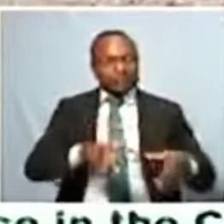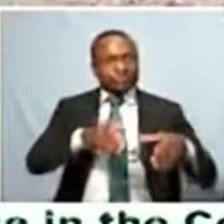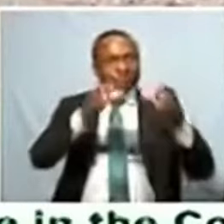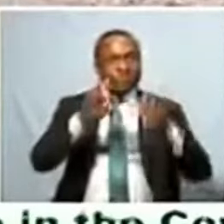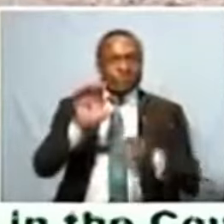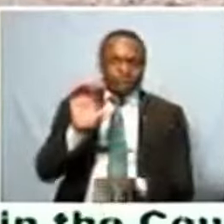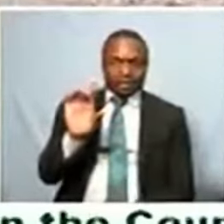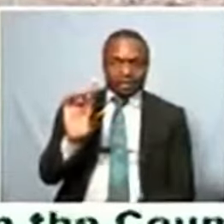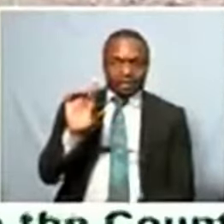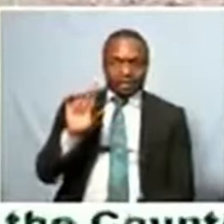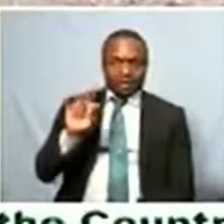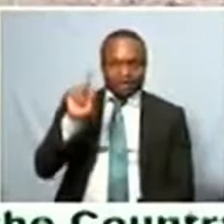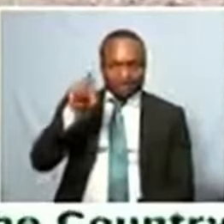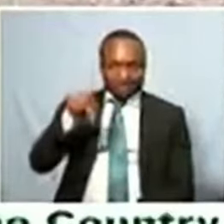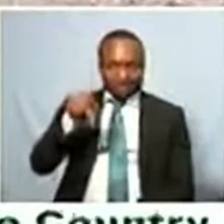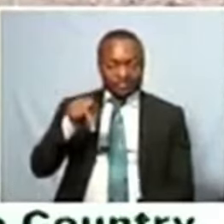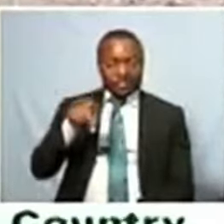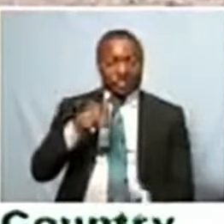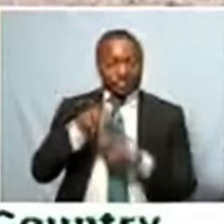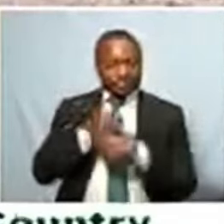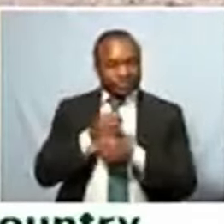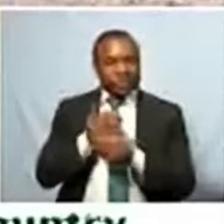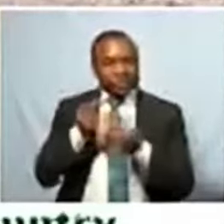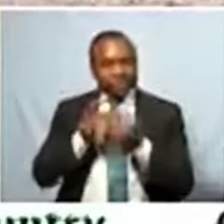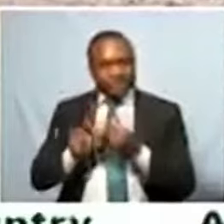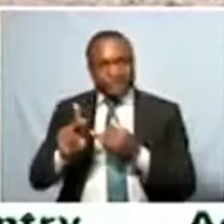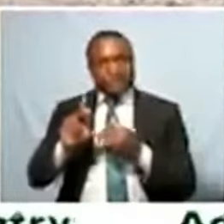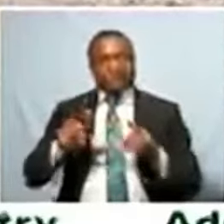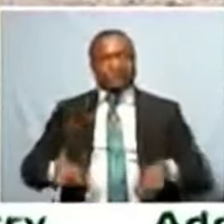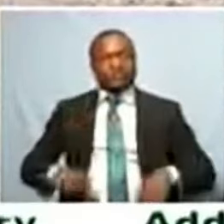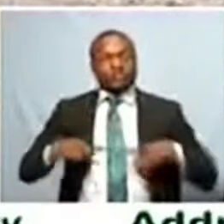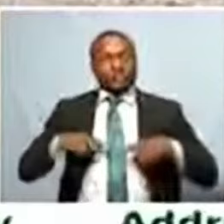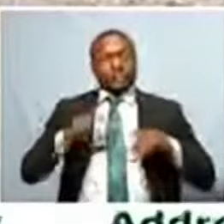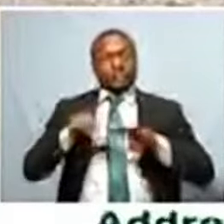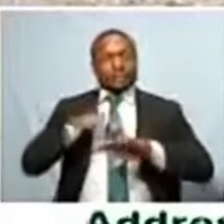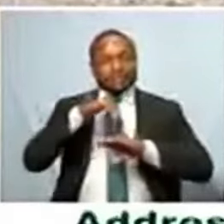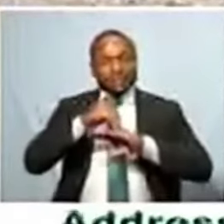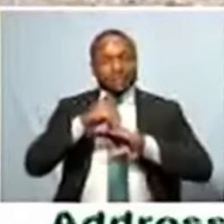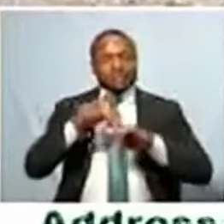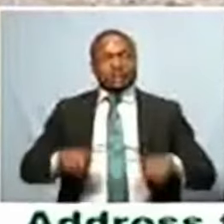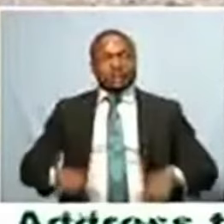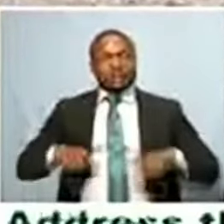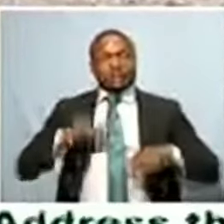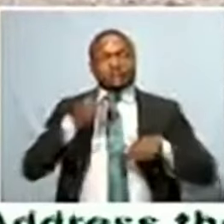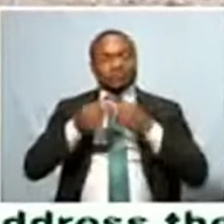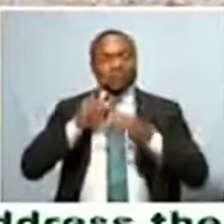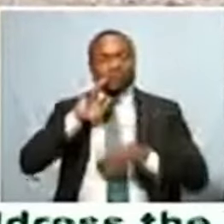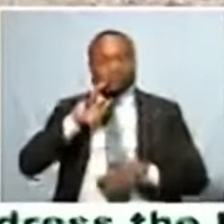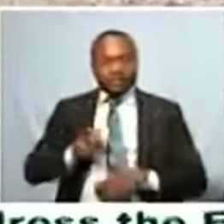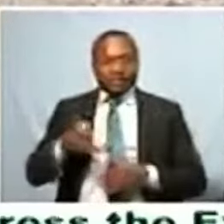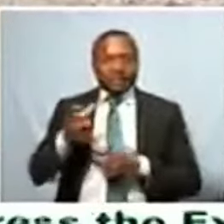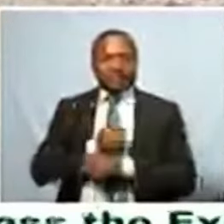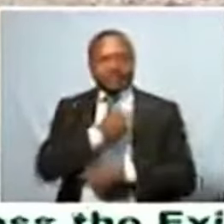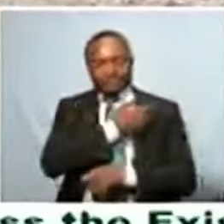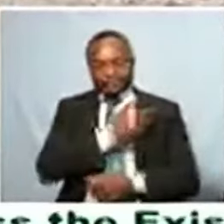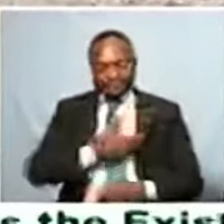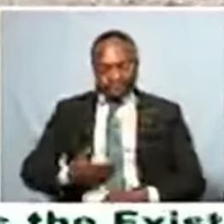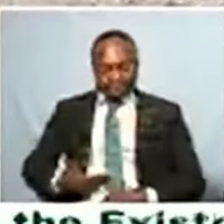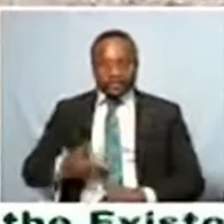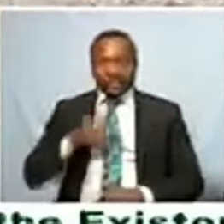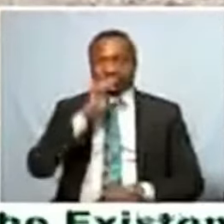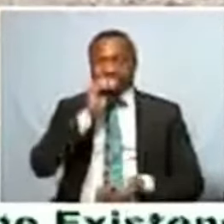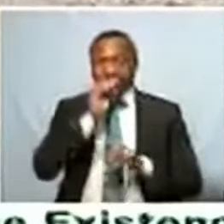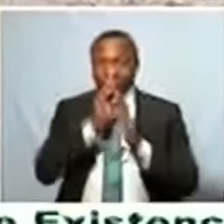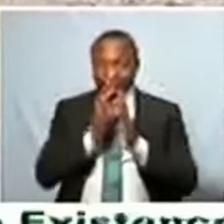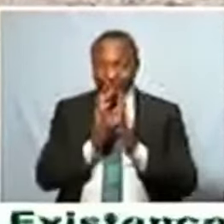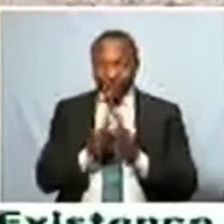8th National Development Plan and make it part of our life, a national life, it means that we need to take it serious. Further, Madam